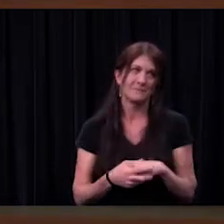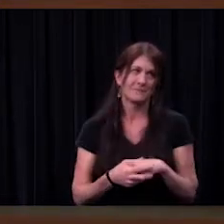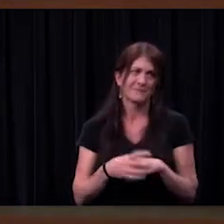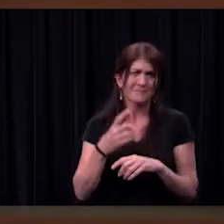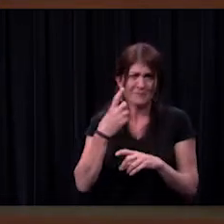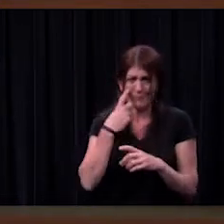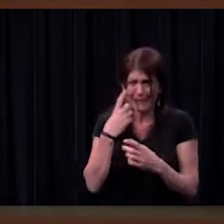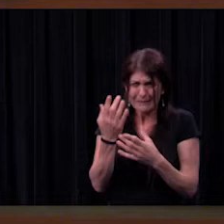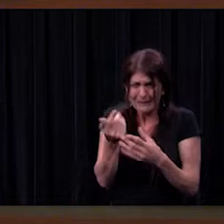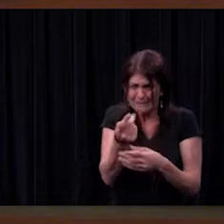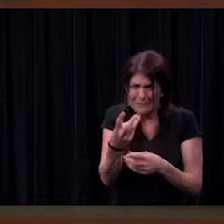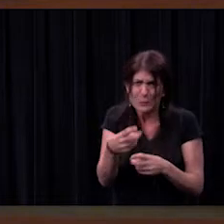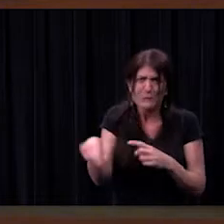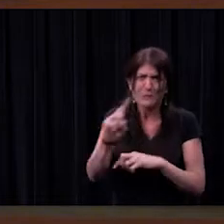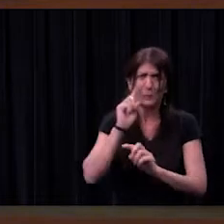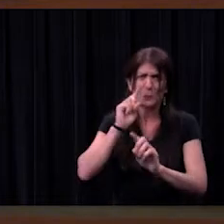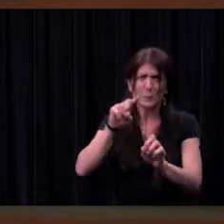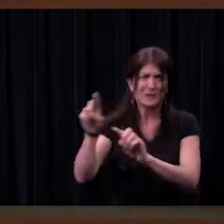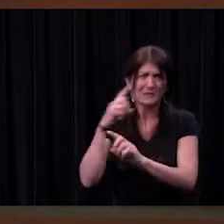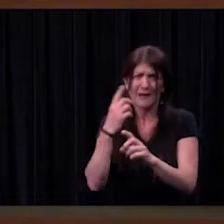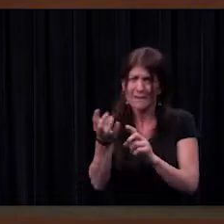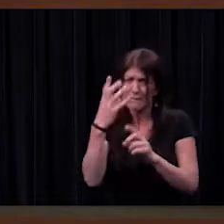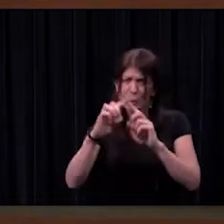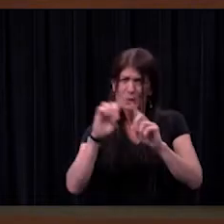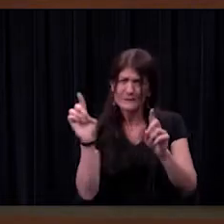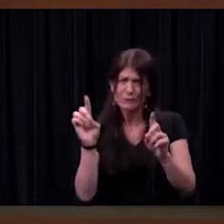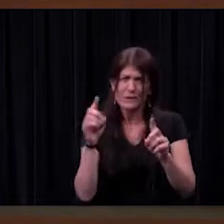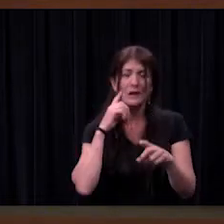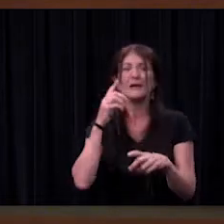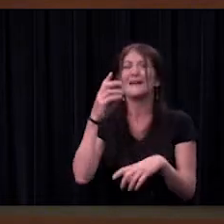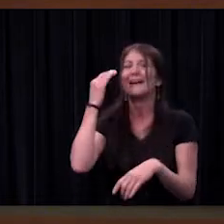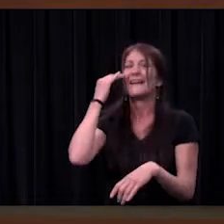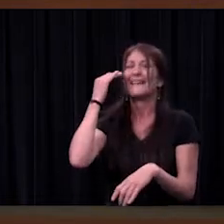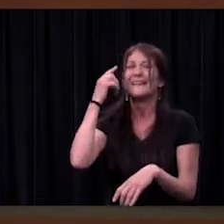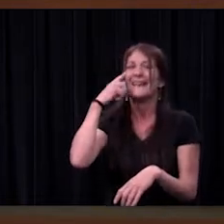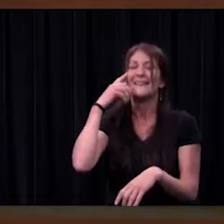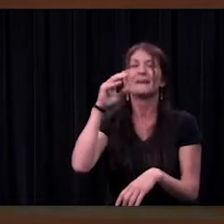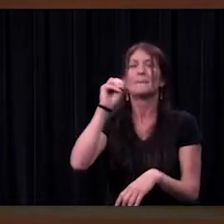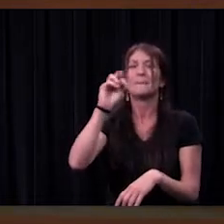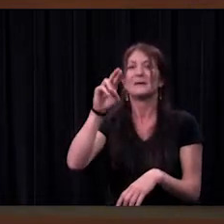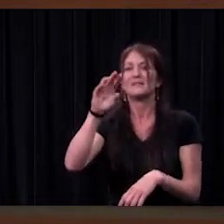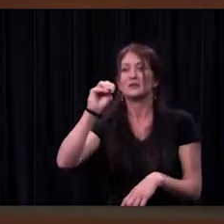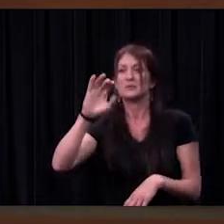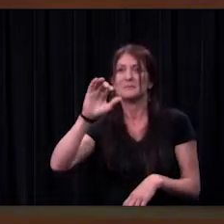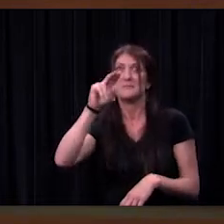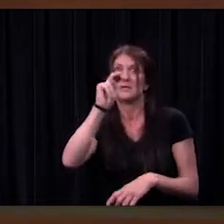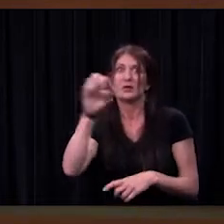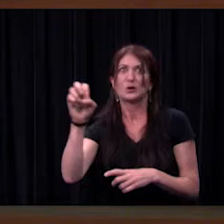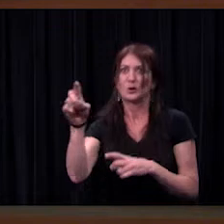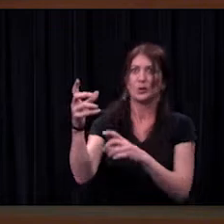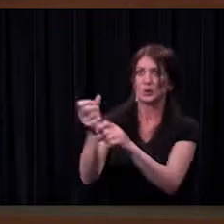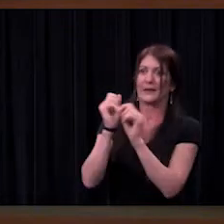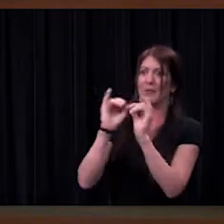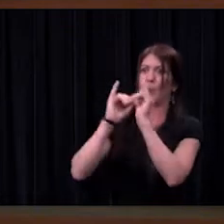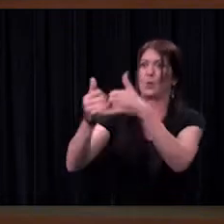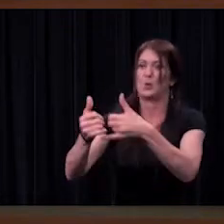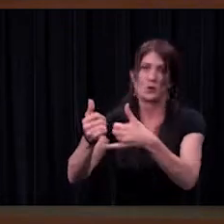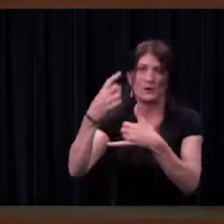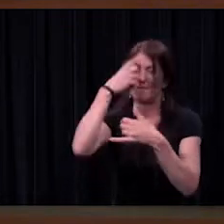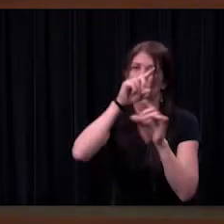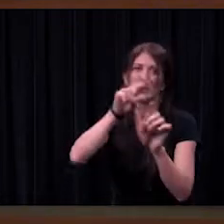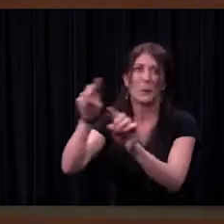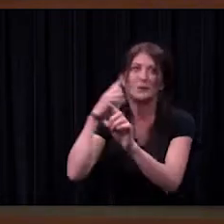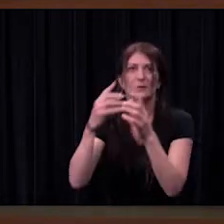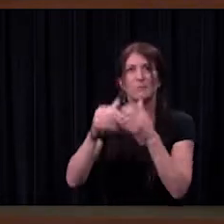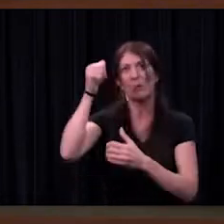4 different graduations. I think that was Mr. McCune. He won the award for this year. Yeah, it was